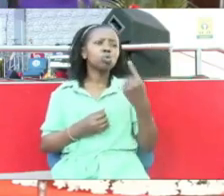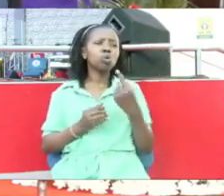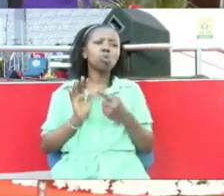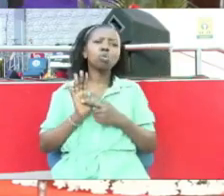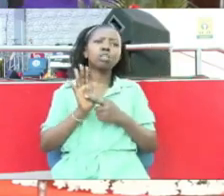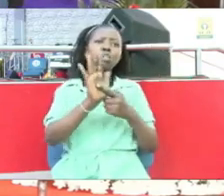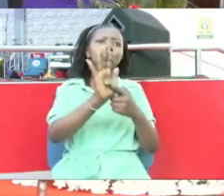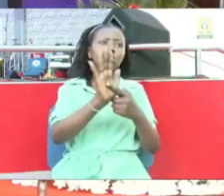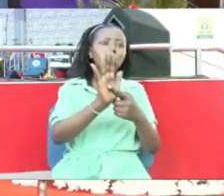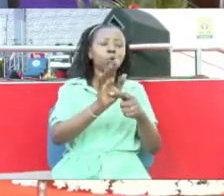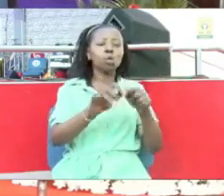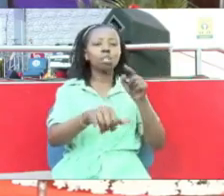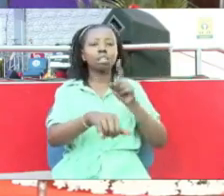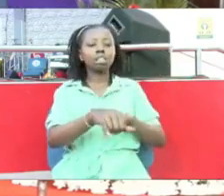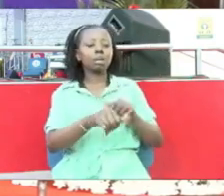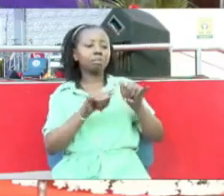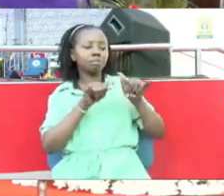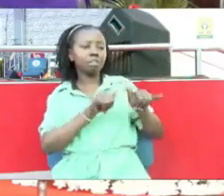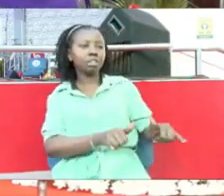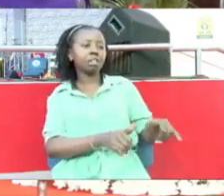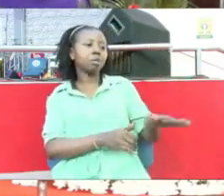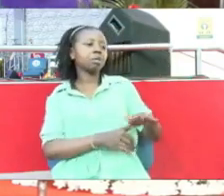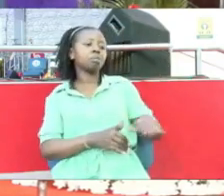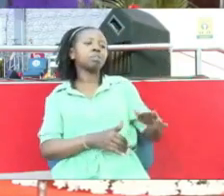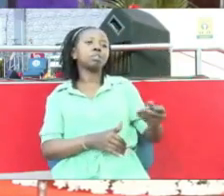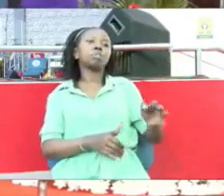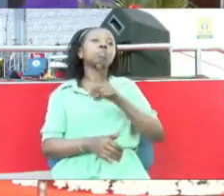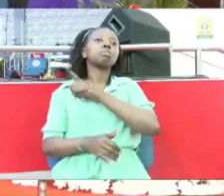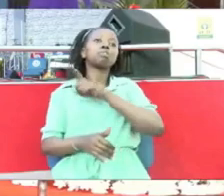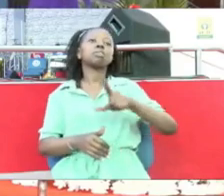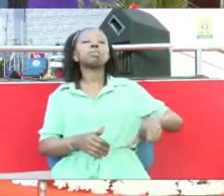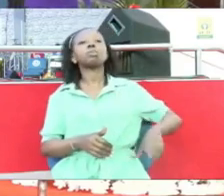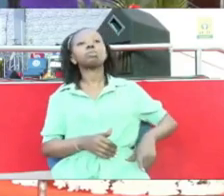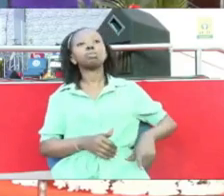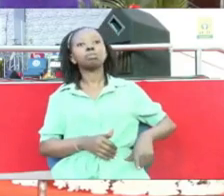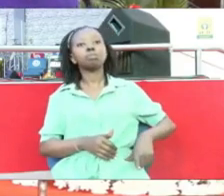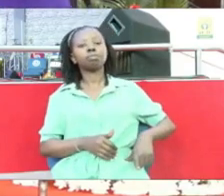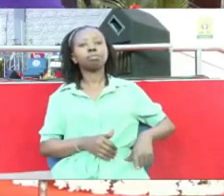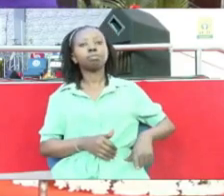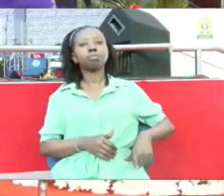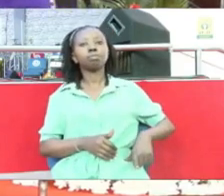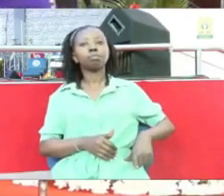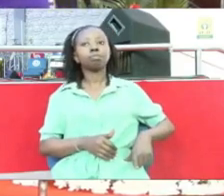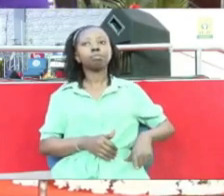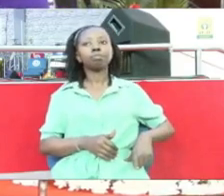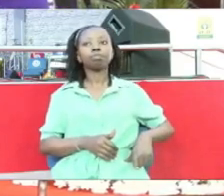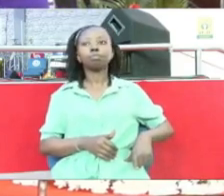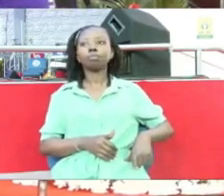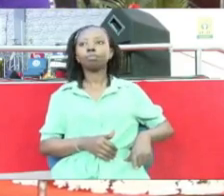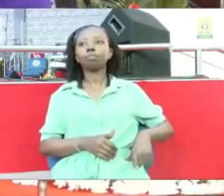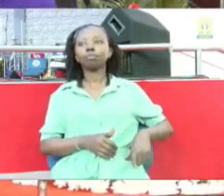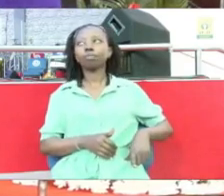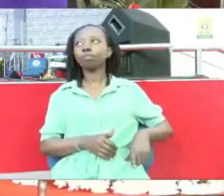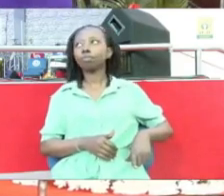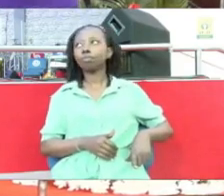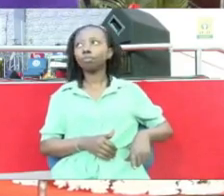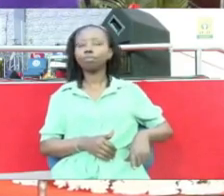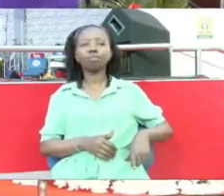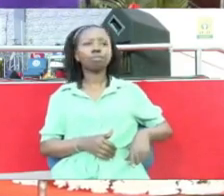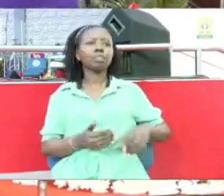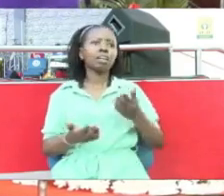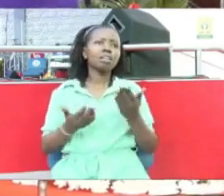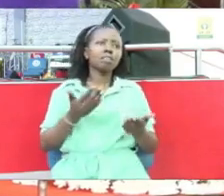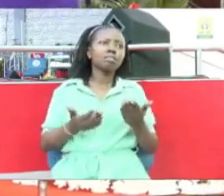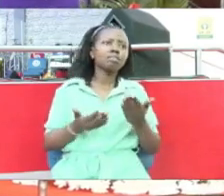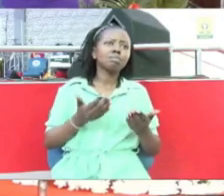the throne room of God. Kuna zile mbinu ambazo tu zinaweza patikana kwenye nafasi mahali pa Bwana. Maybe you have